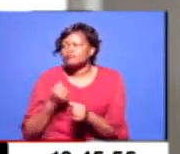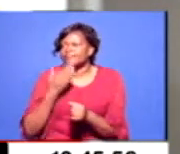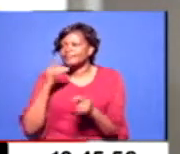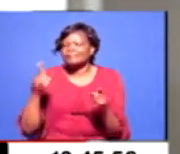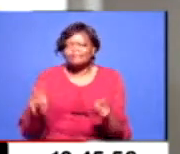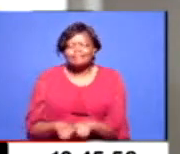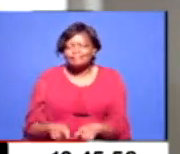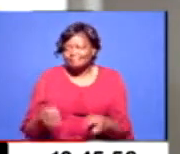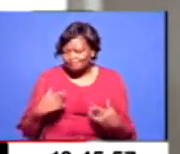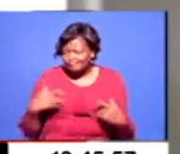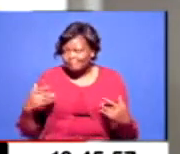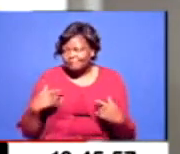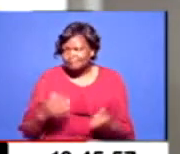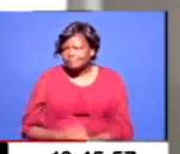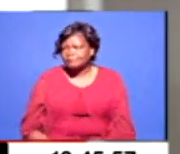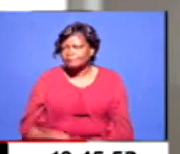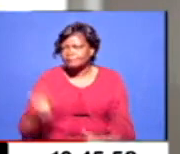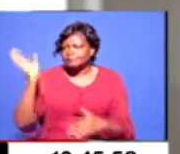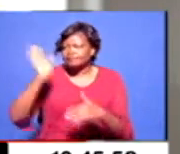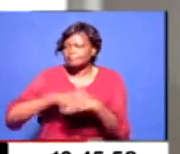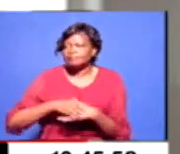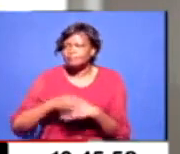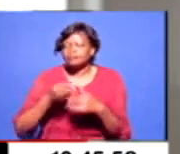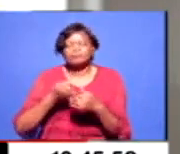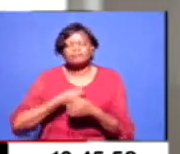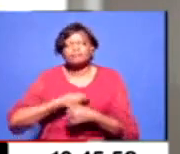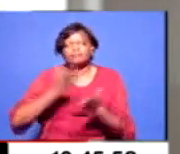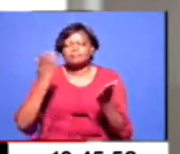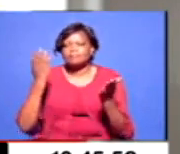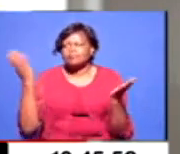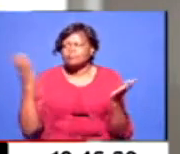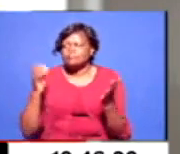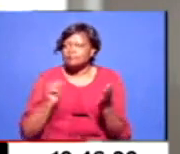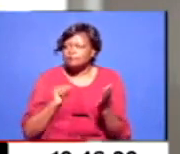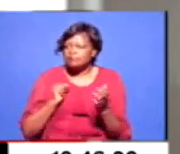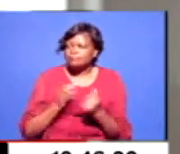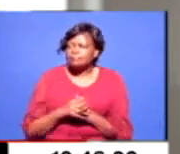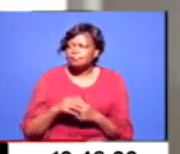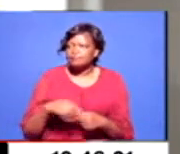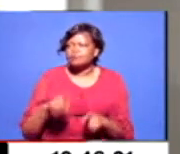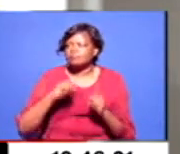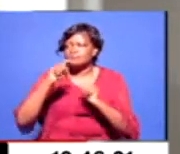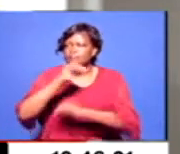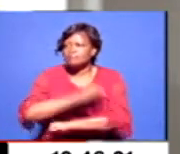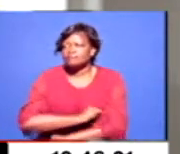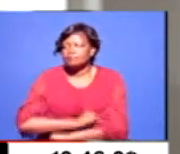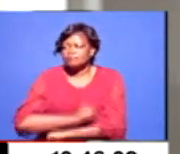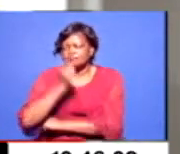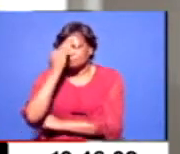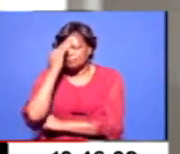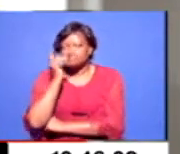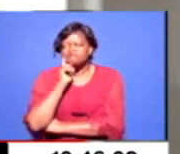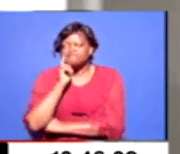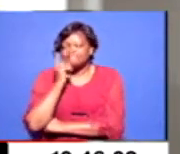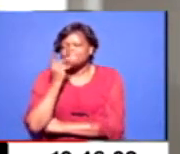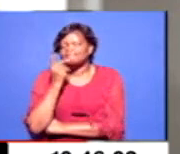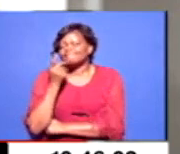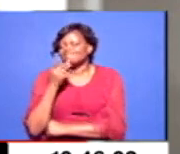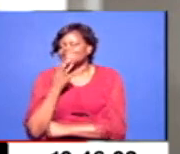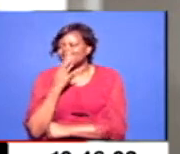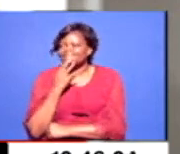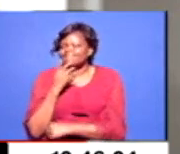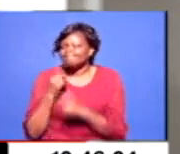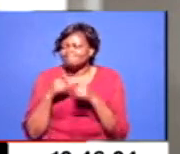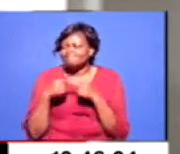such sanitary dispensers area where a girl, maybe she's going to school, she knows maybe tomorrow is my day, and she